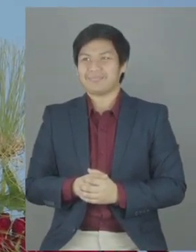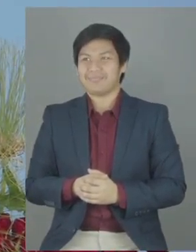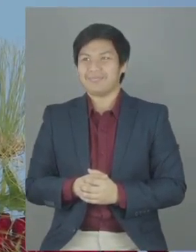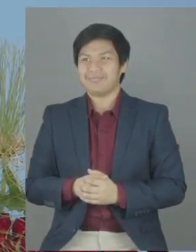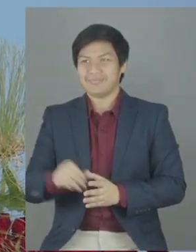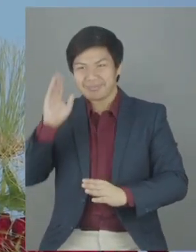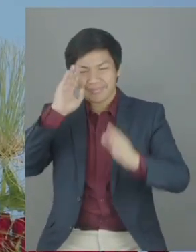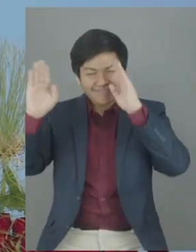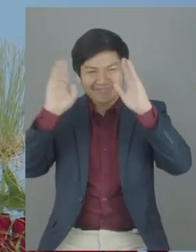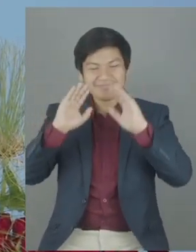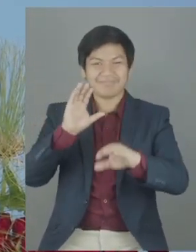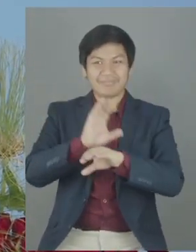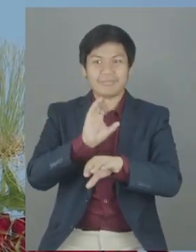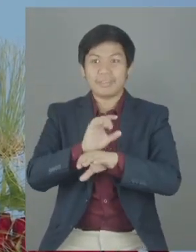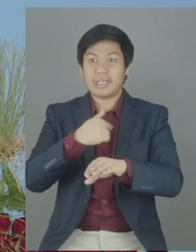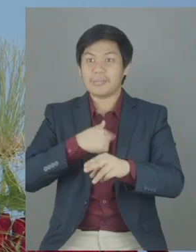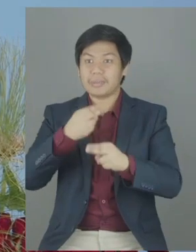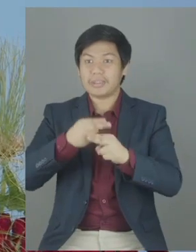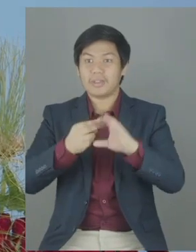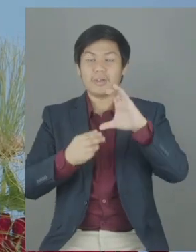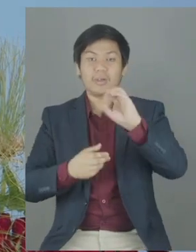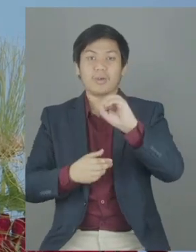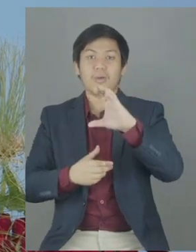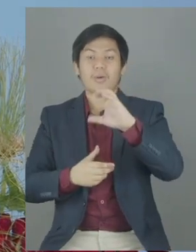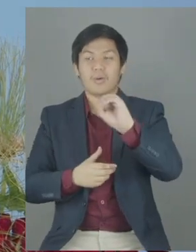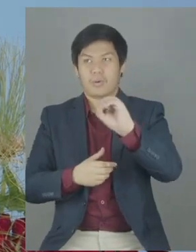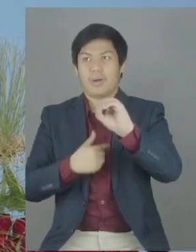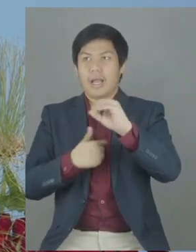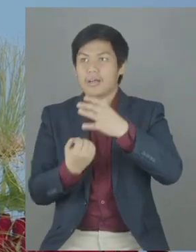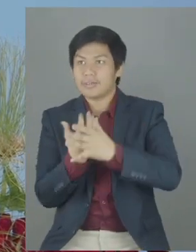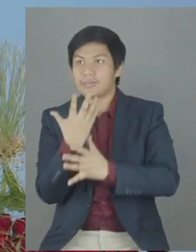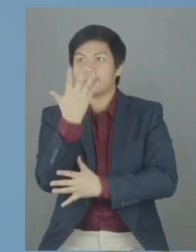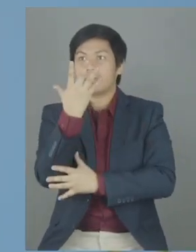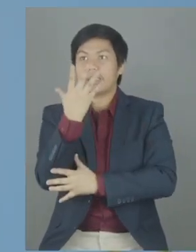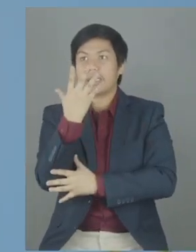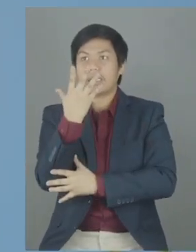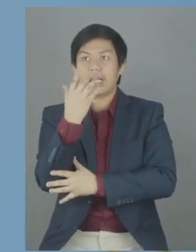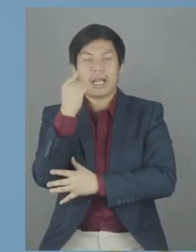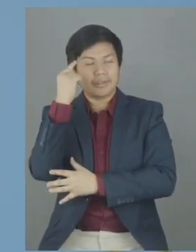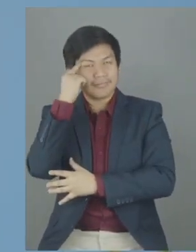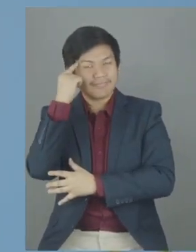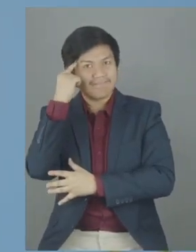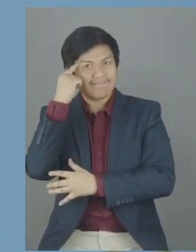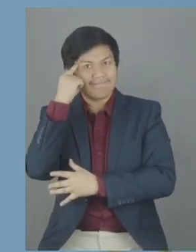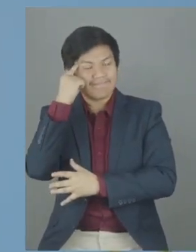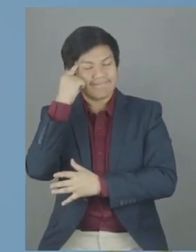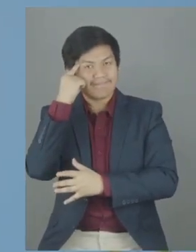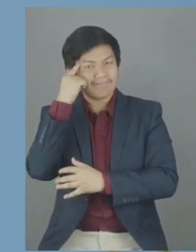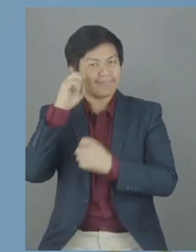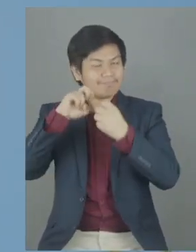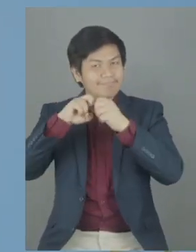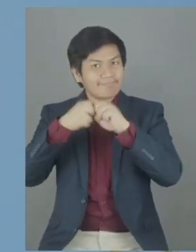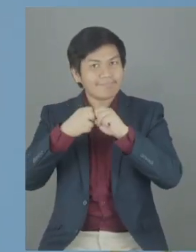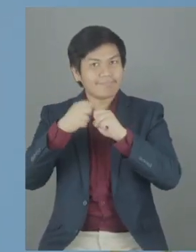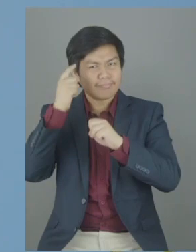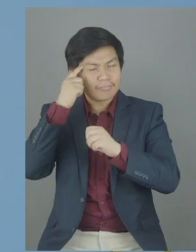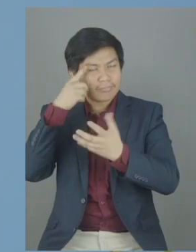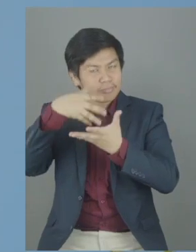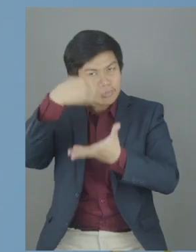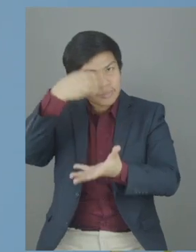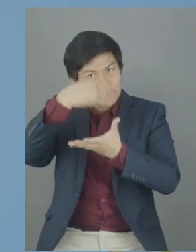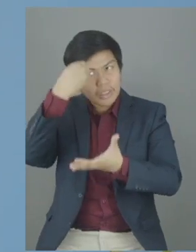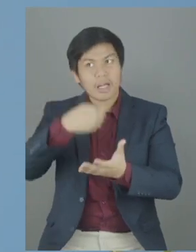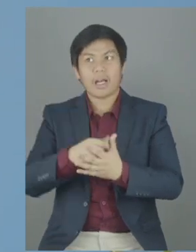Hello, Church. My name is Coco. I grew up with an intellectual disorder. And through the years, I often told